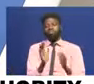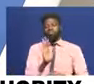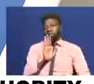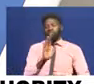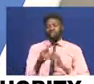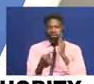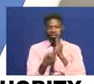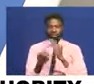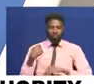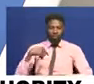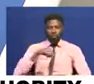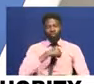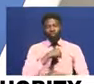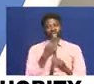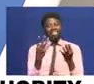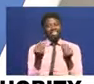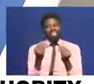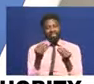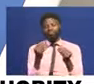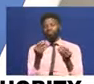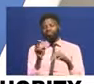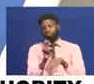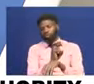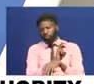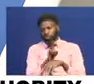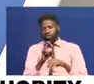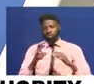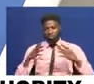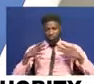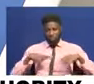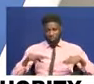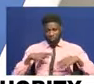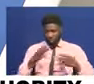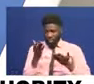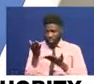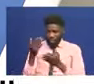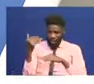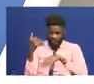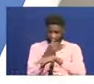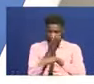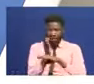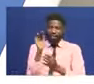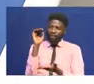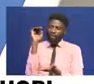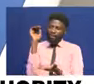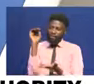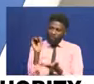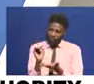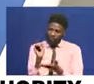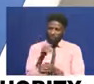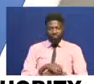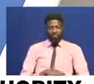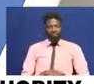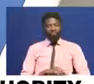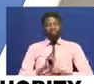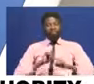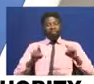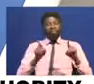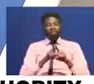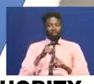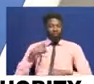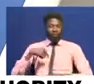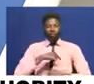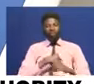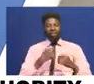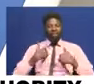monitor easily and be able to know, reduce the human component, reduce aspects of discretion. But even more importantly, we don't have too many complicated packages